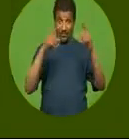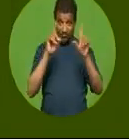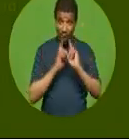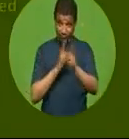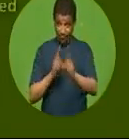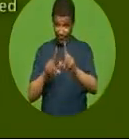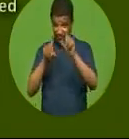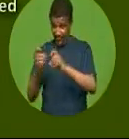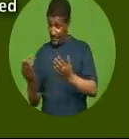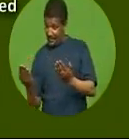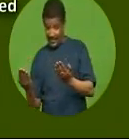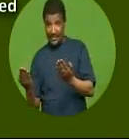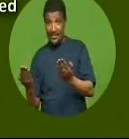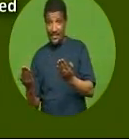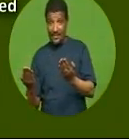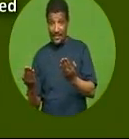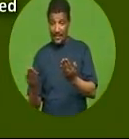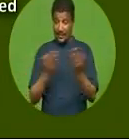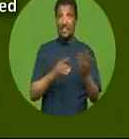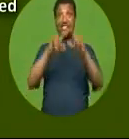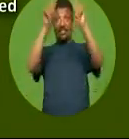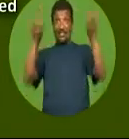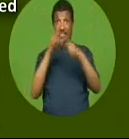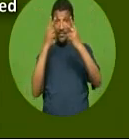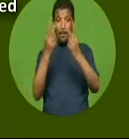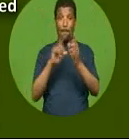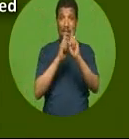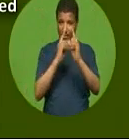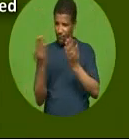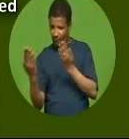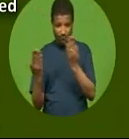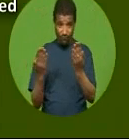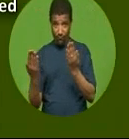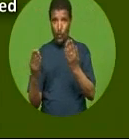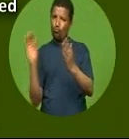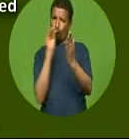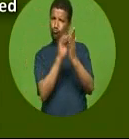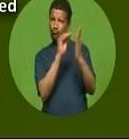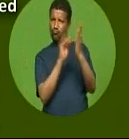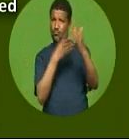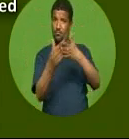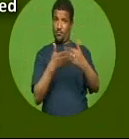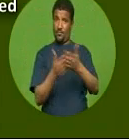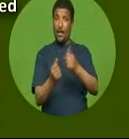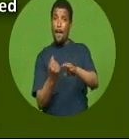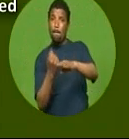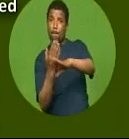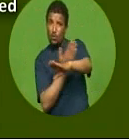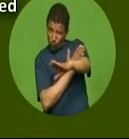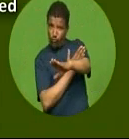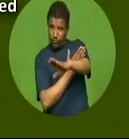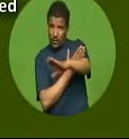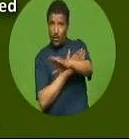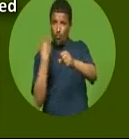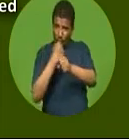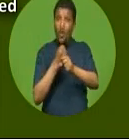Check your answers against the answers you see on the screen. Put simply, improved